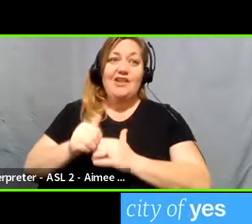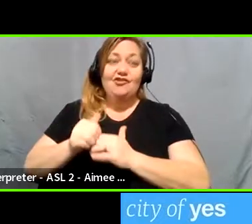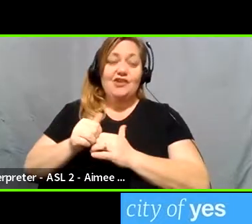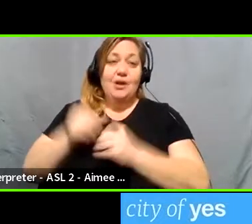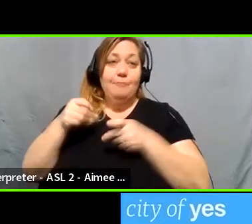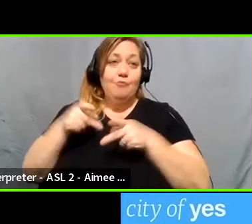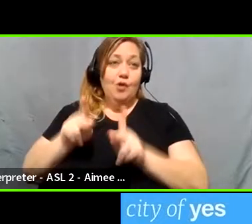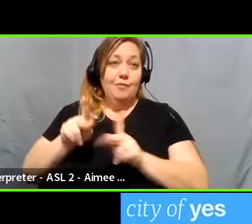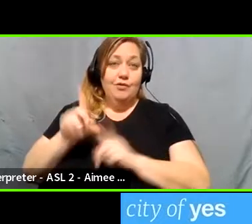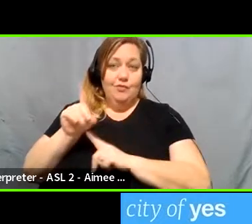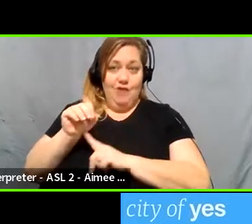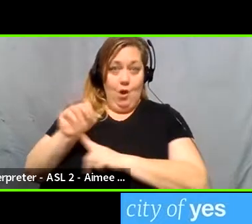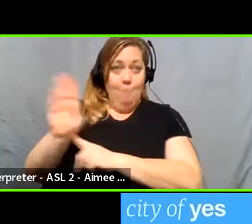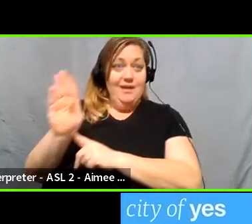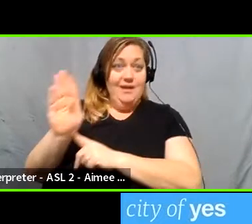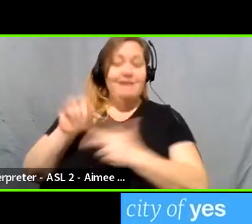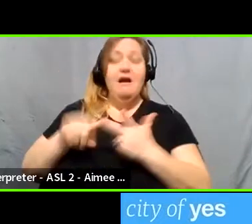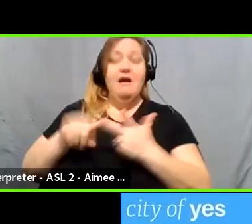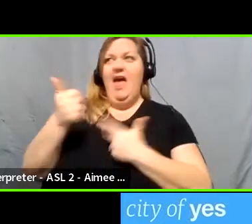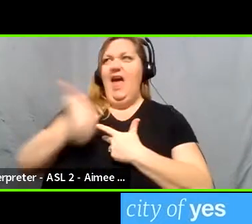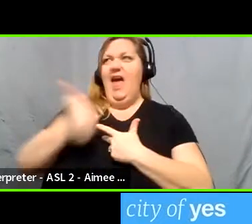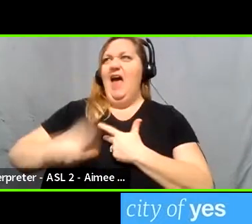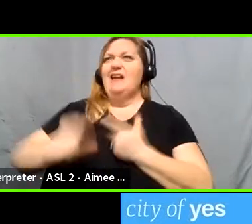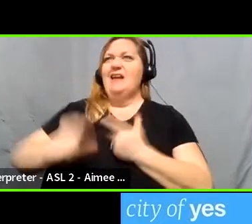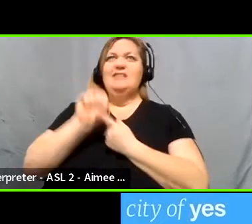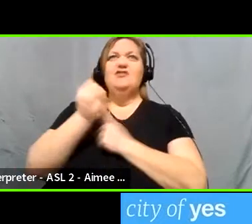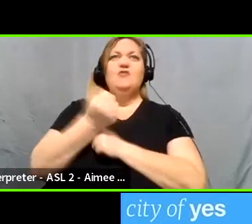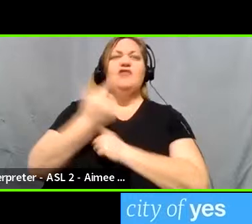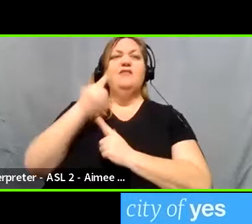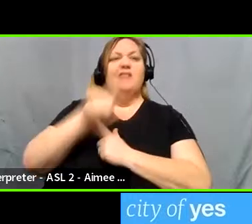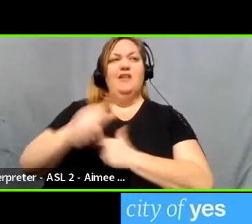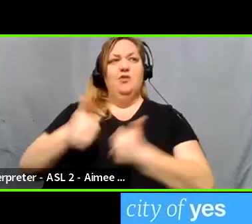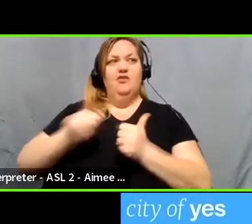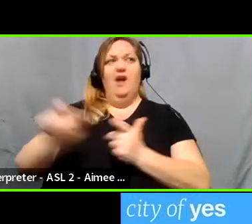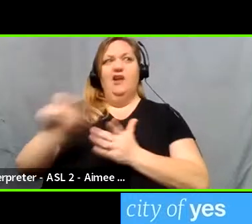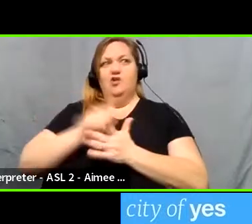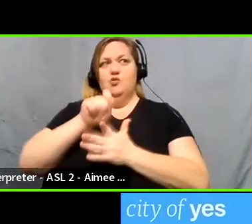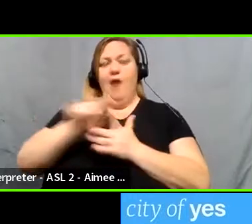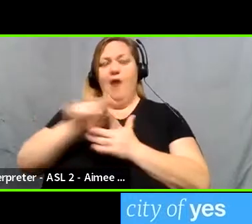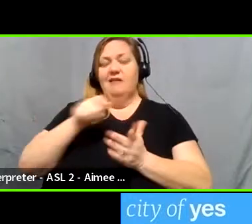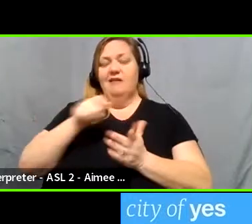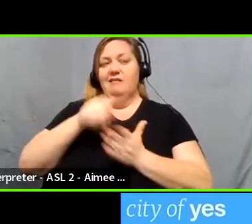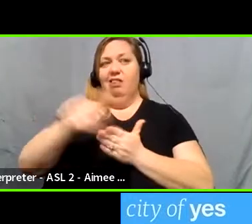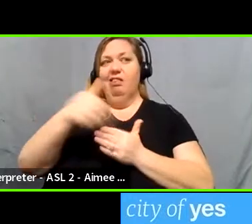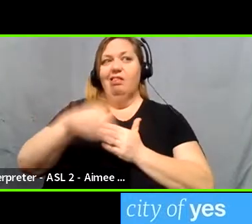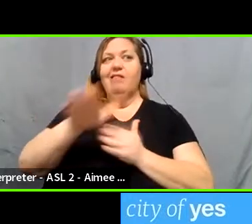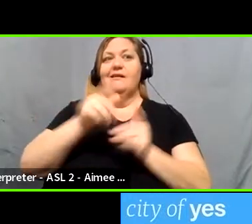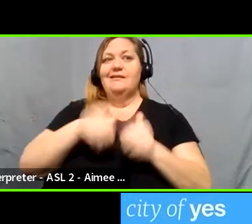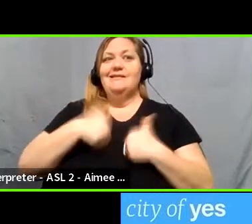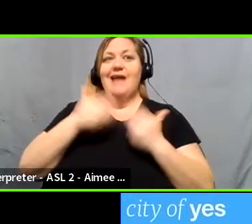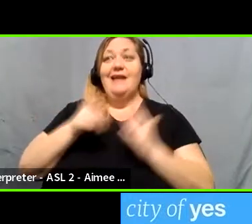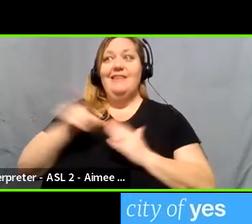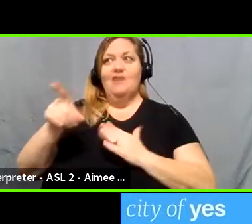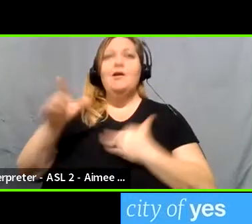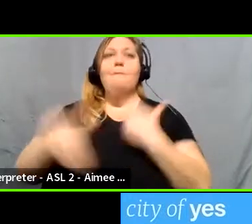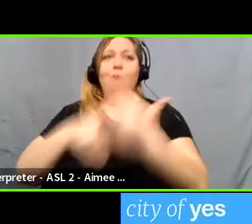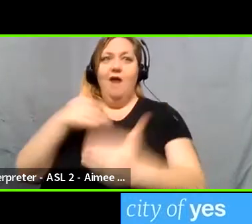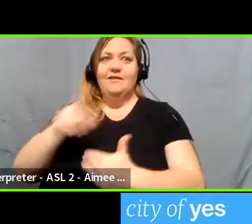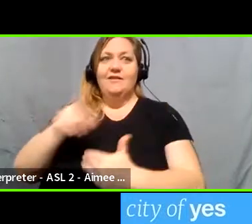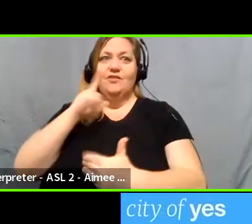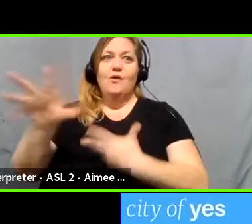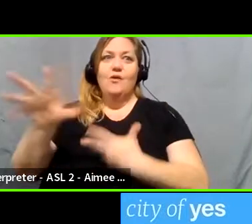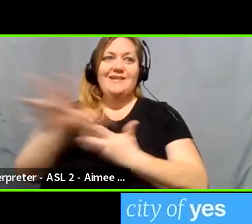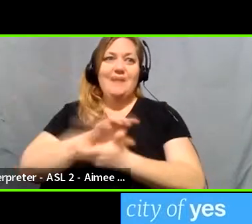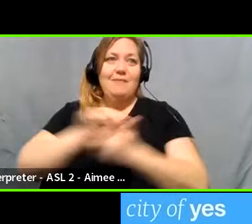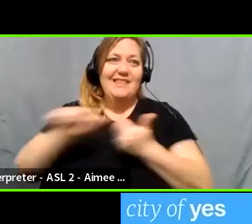If there's any incidents of, you know, a landlord trying to harass tenants and there's that history, they there's a real process that they have to go through in order to get a demolition permit from